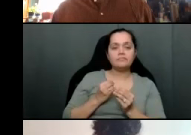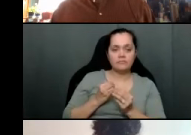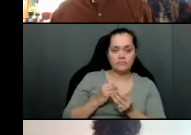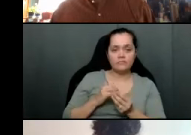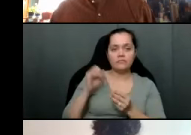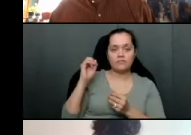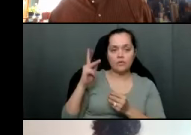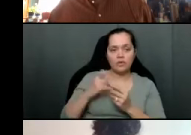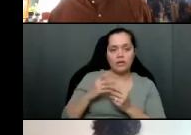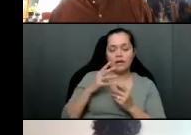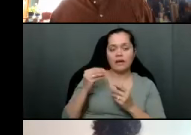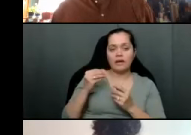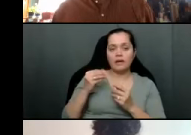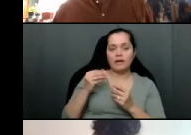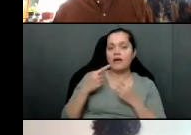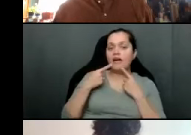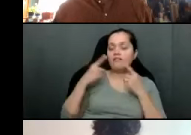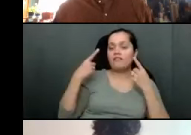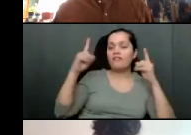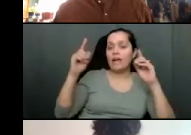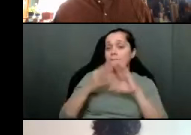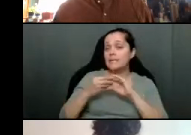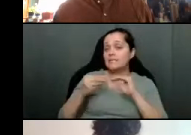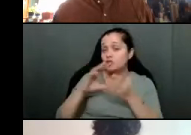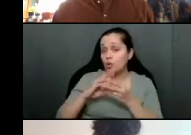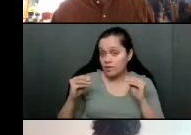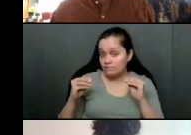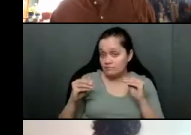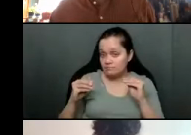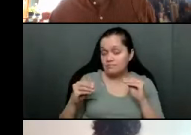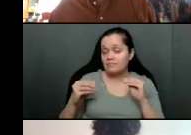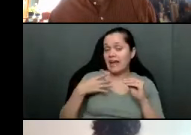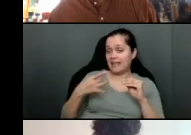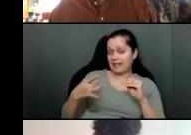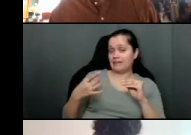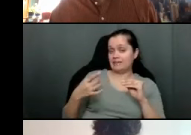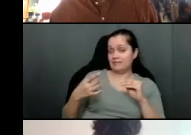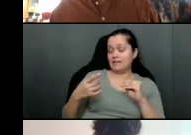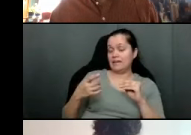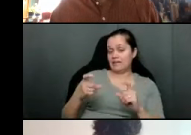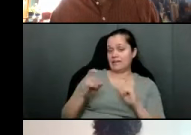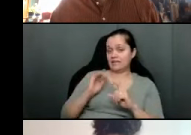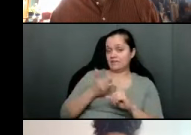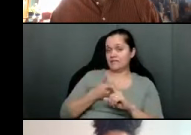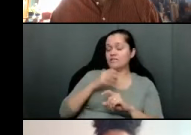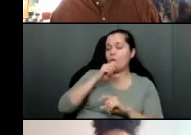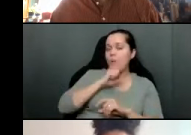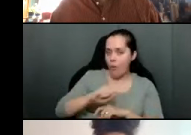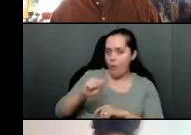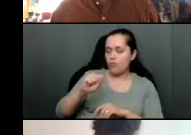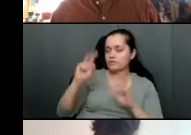All right. And a famous story that I like that gives us the old school